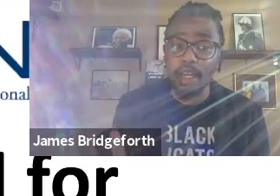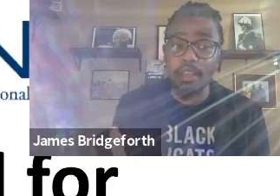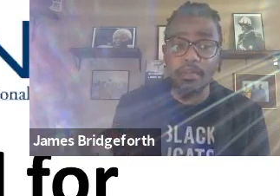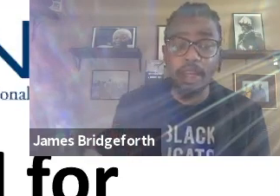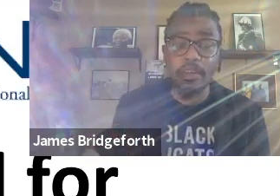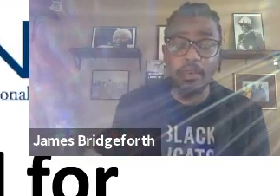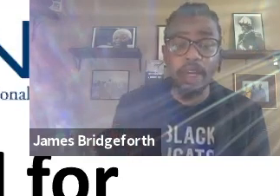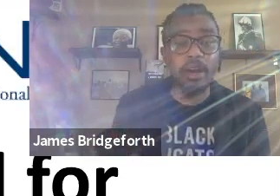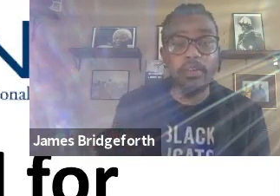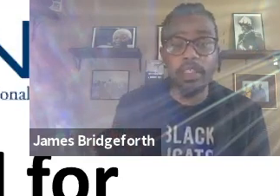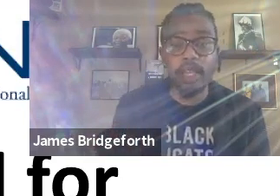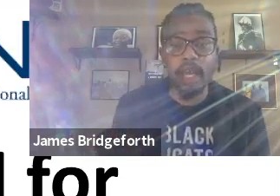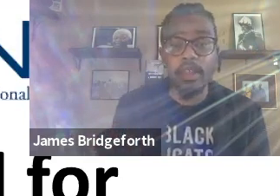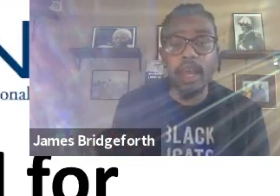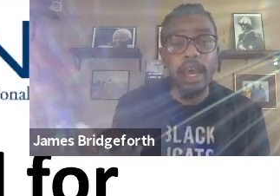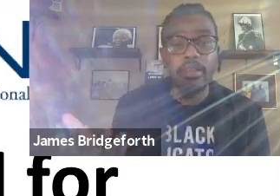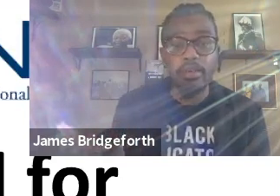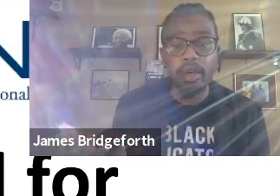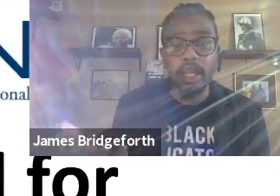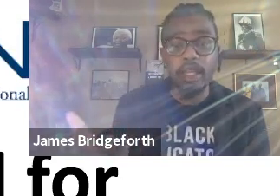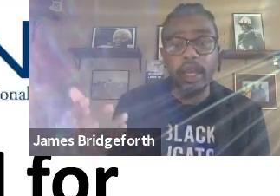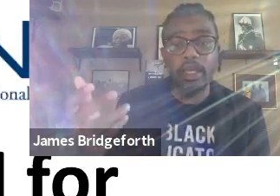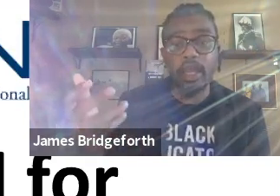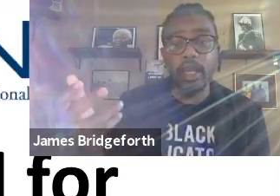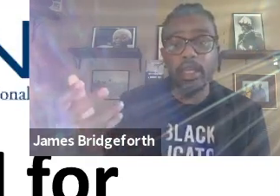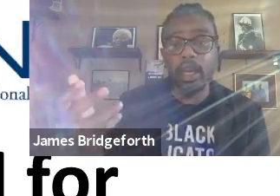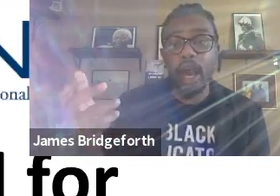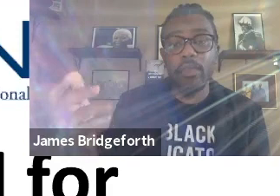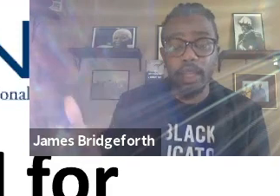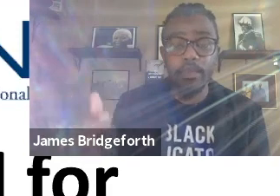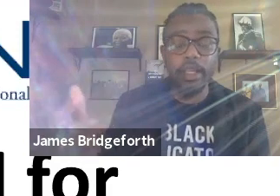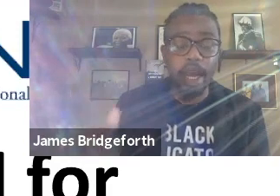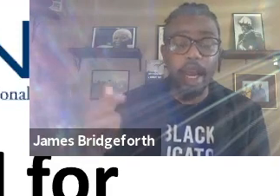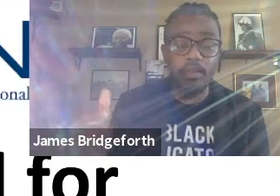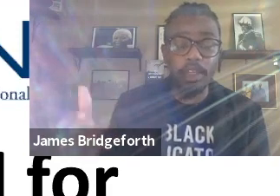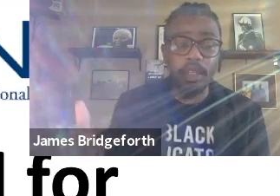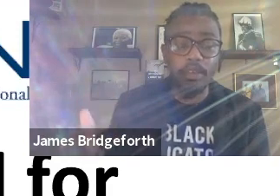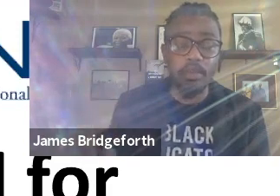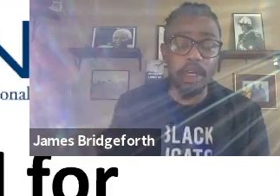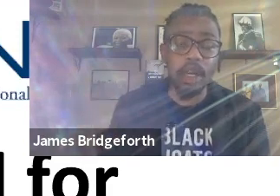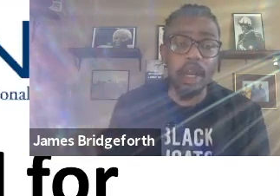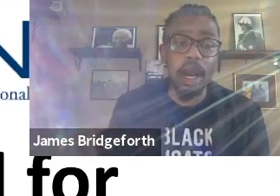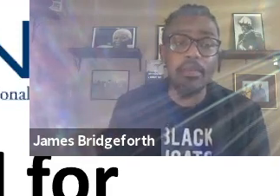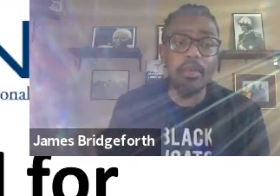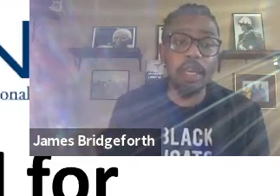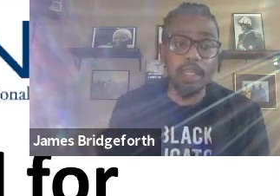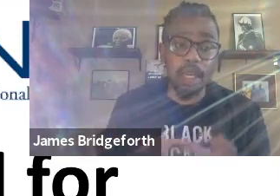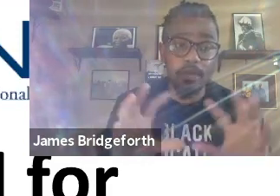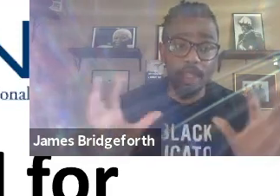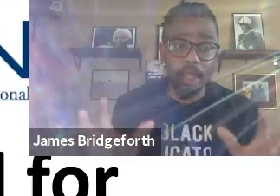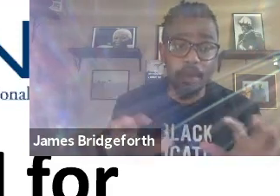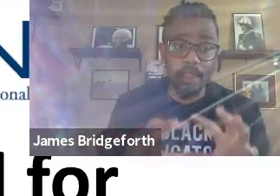these identities in many different ways are racialized. And it's important that we think about that as we're doing this work. So when we